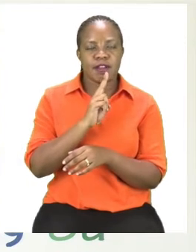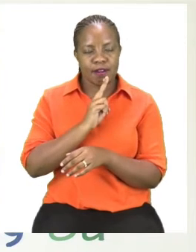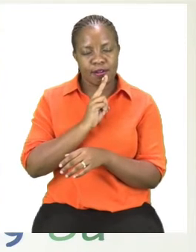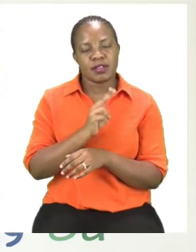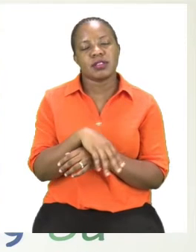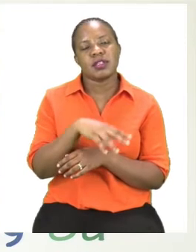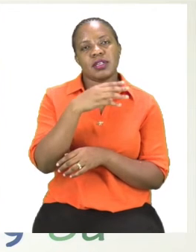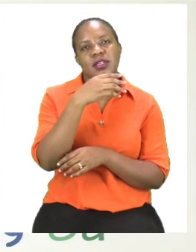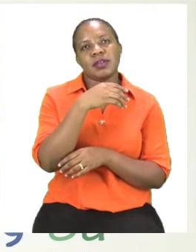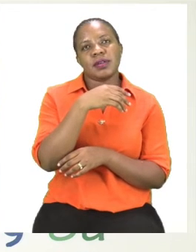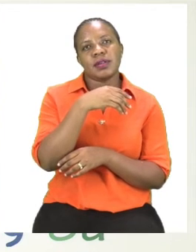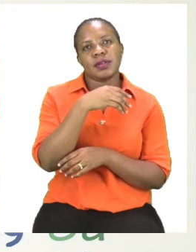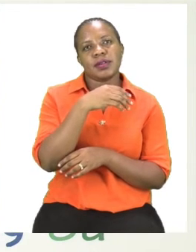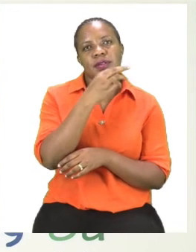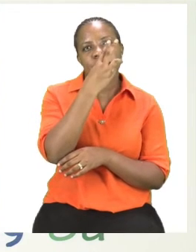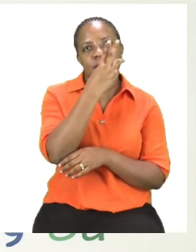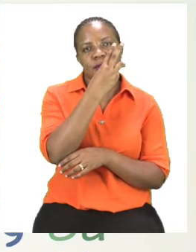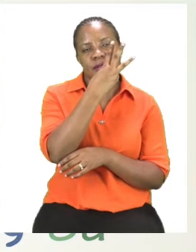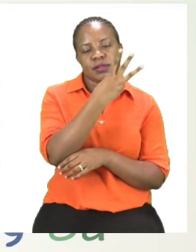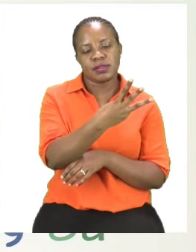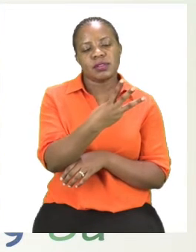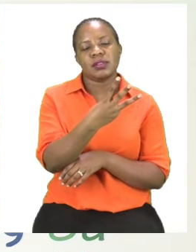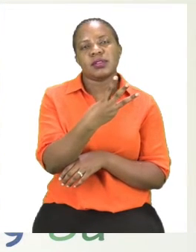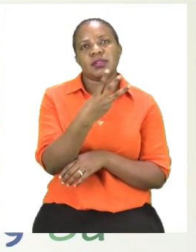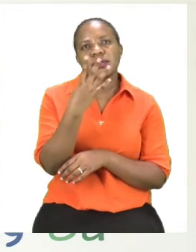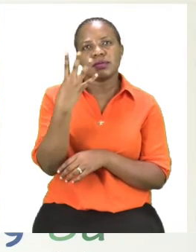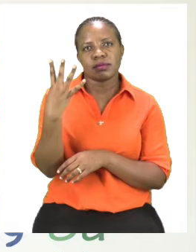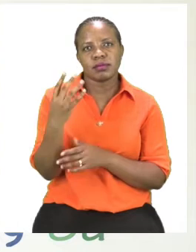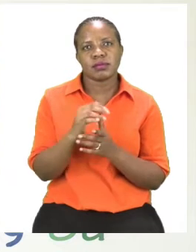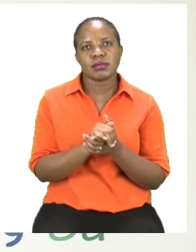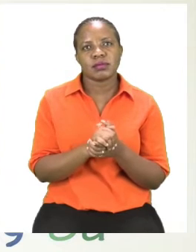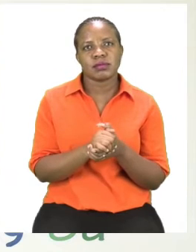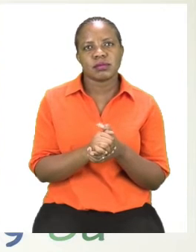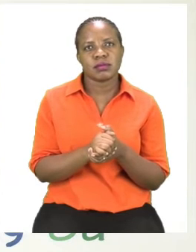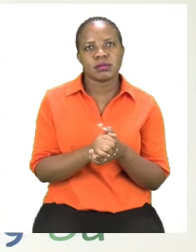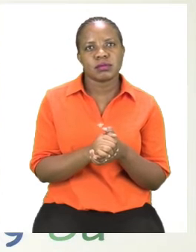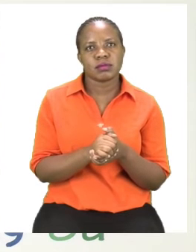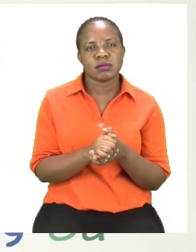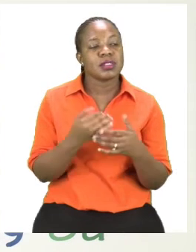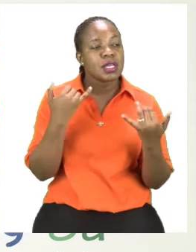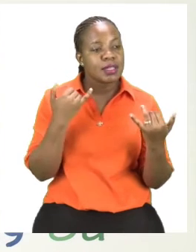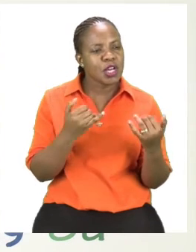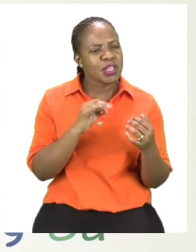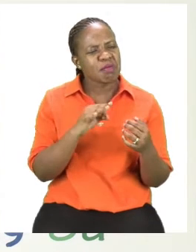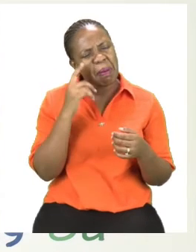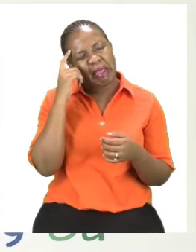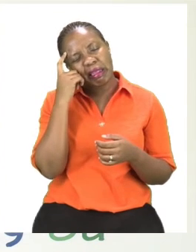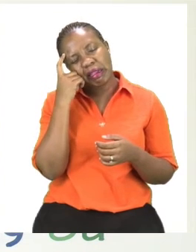6 and see if we get 40. We're going to start from the next number from 34, which